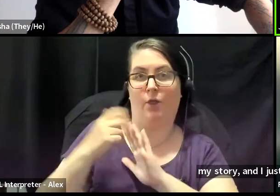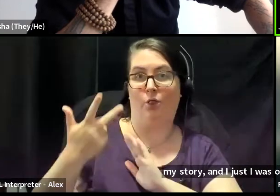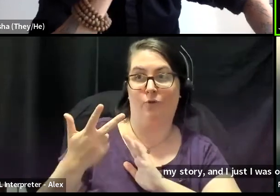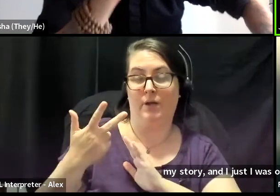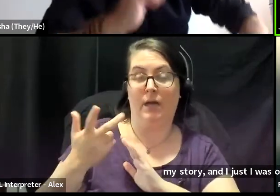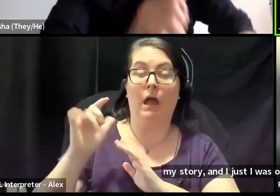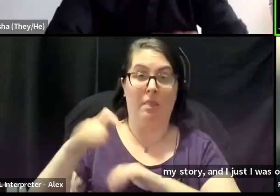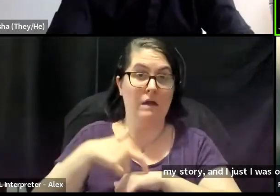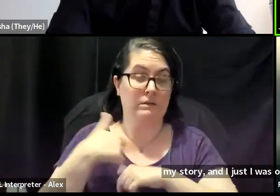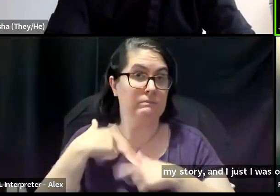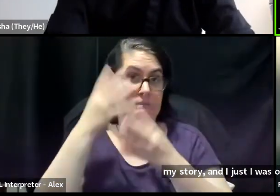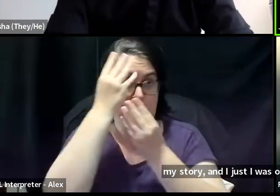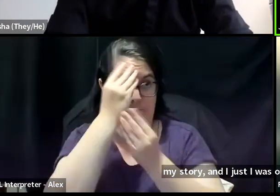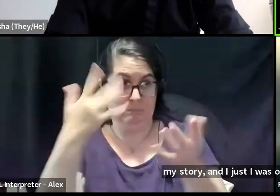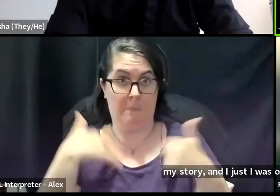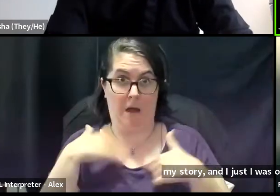there.